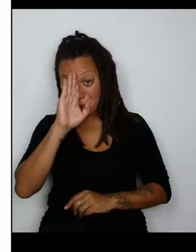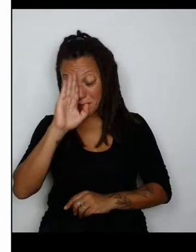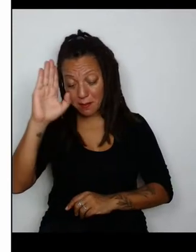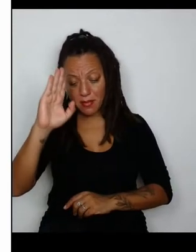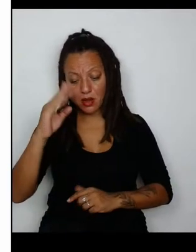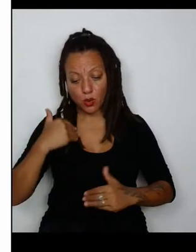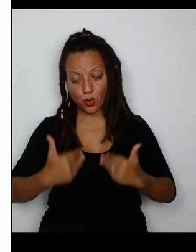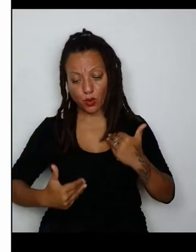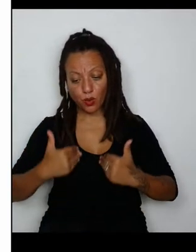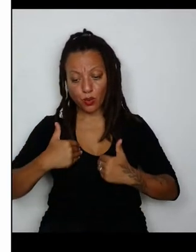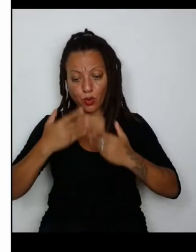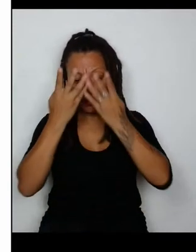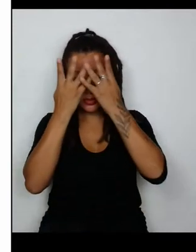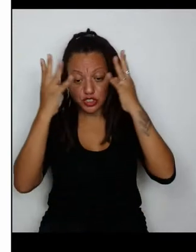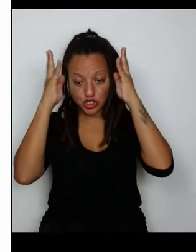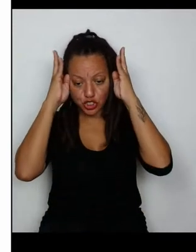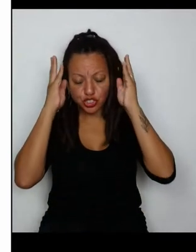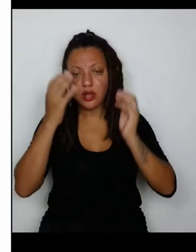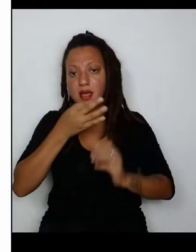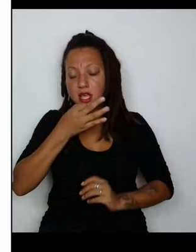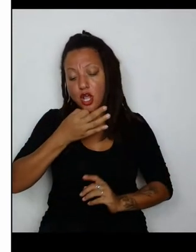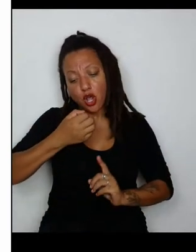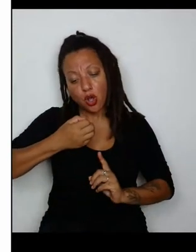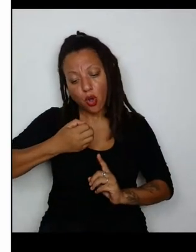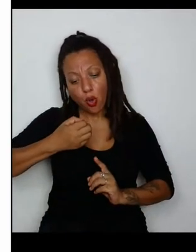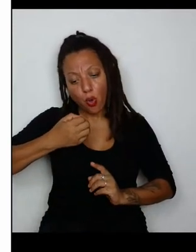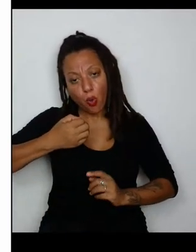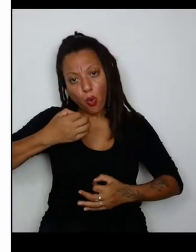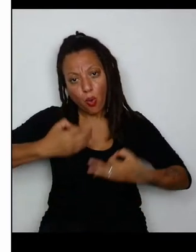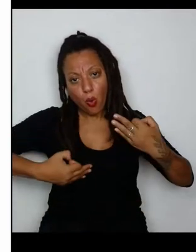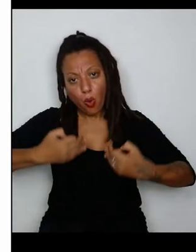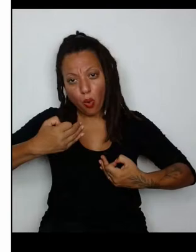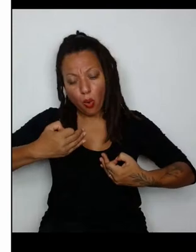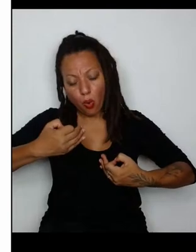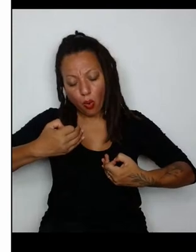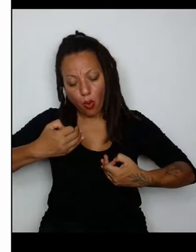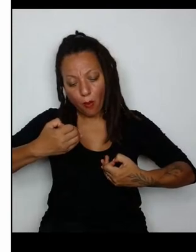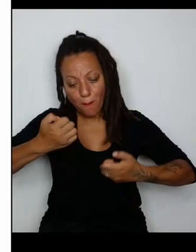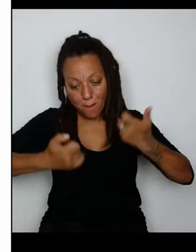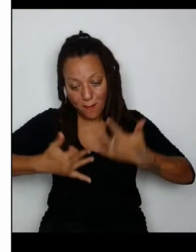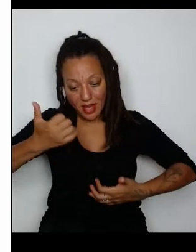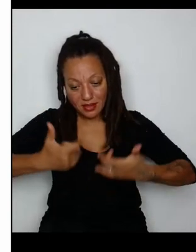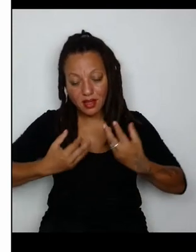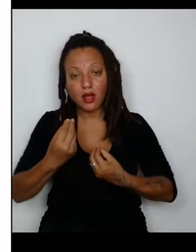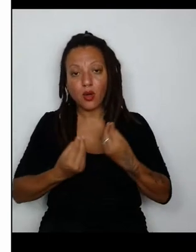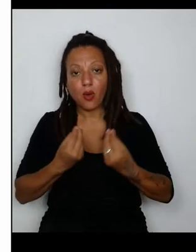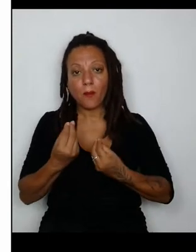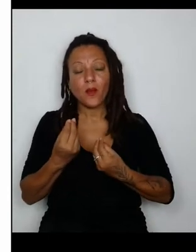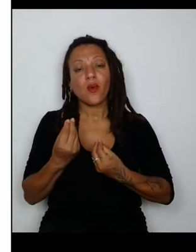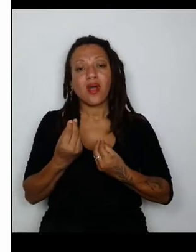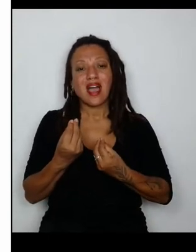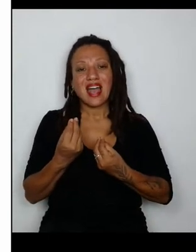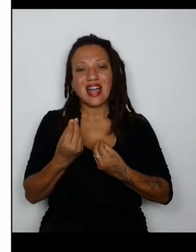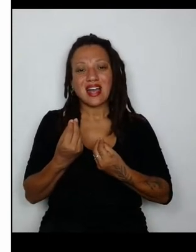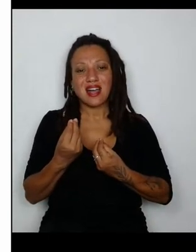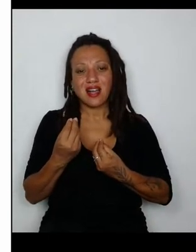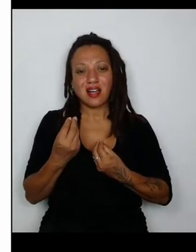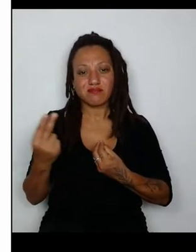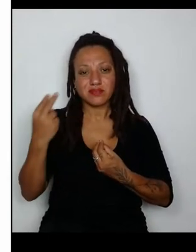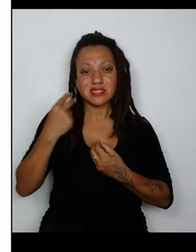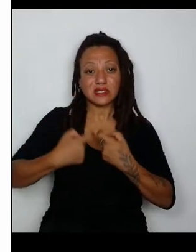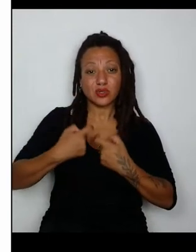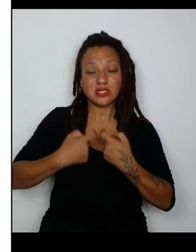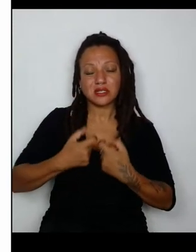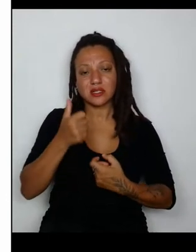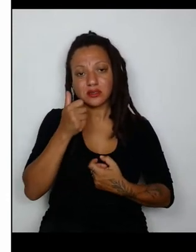representation of indigenous women and the conflation of the indigenous body particularly the feminized body with landscape and